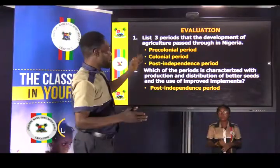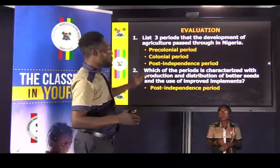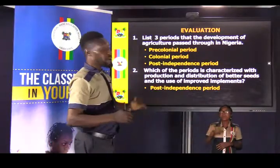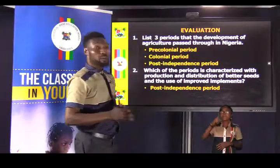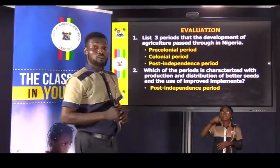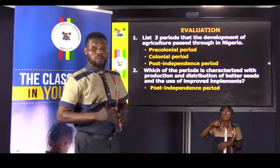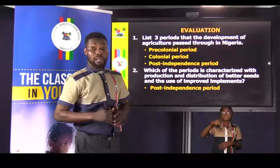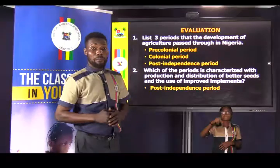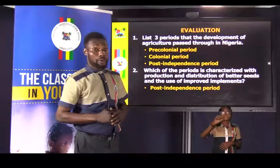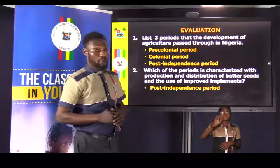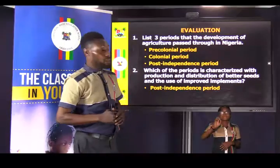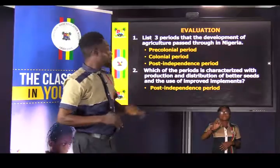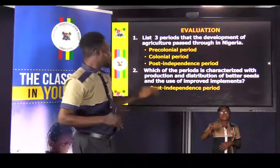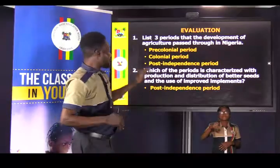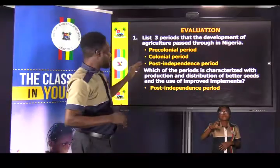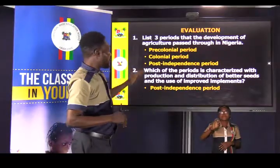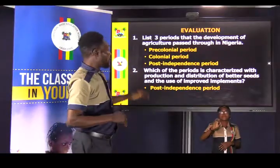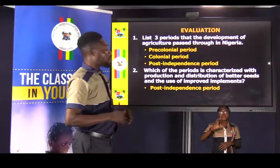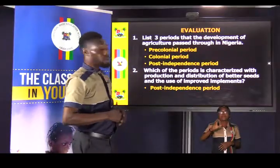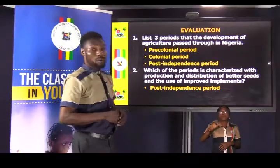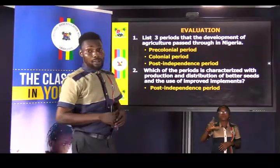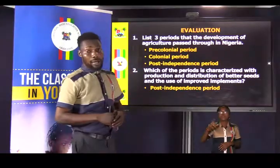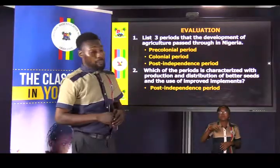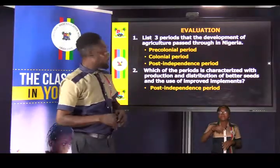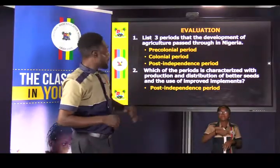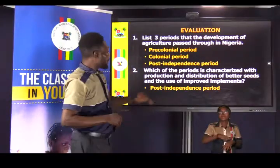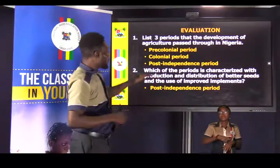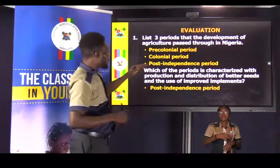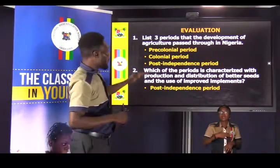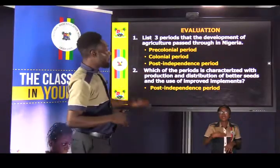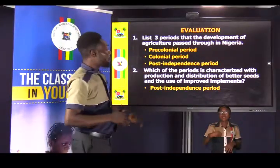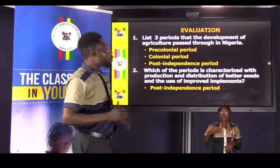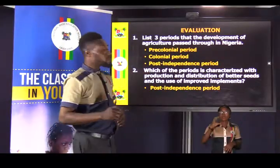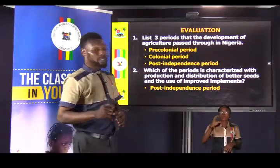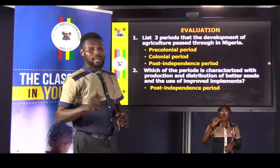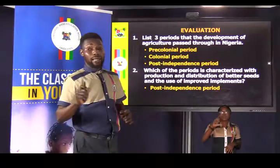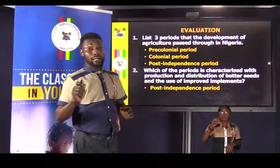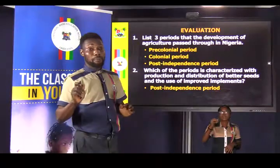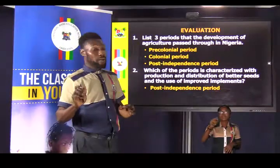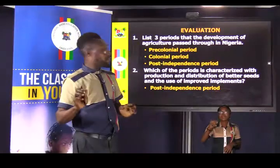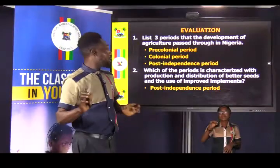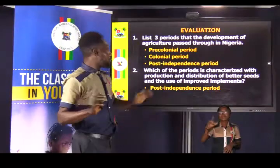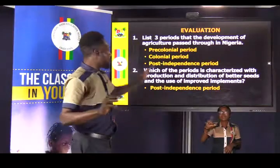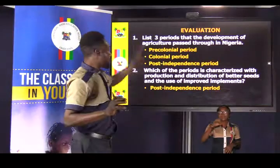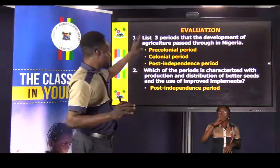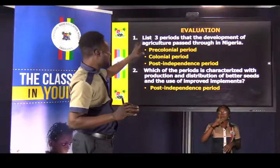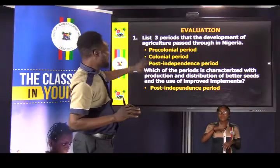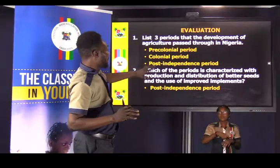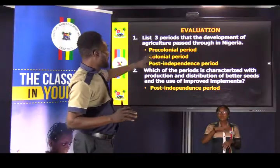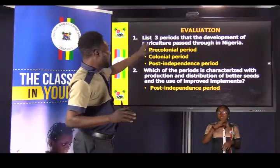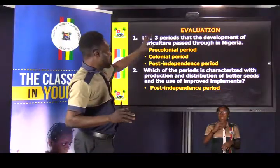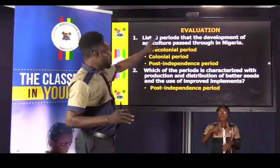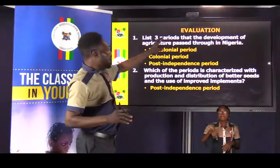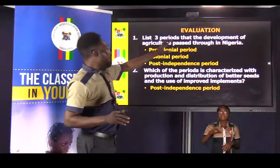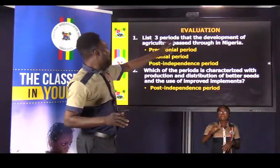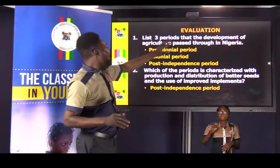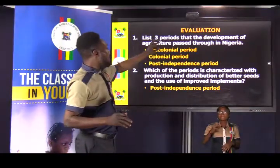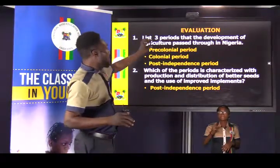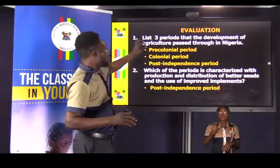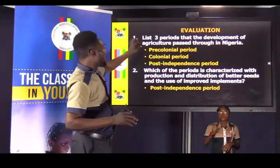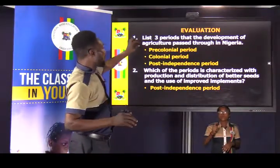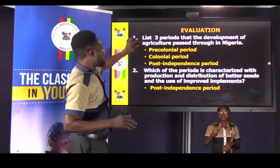forget, pre-colonial period, colonial period, and post-independent period. These are the